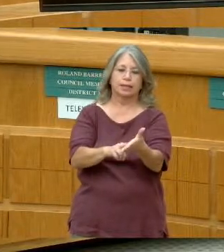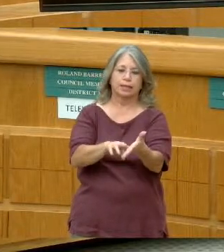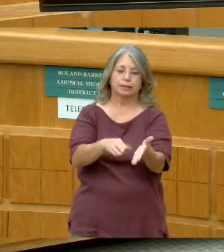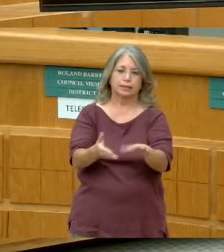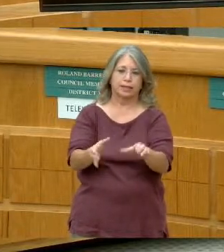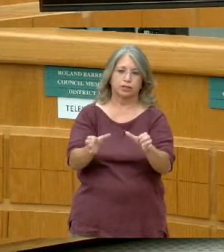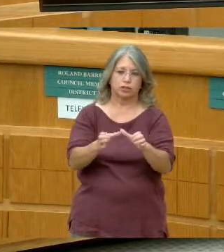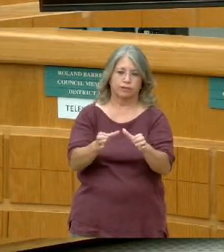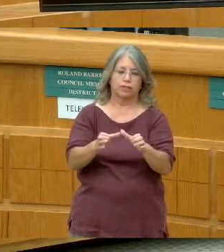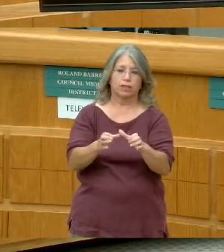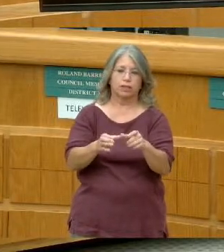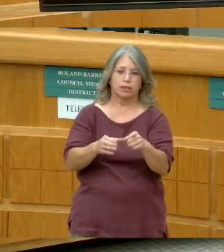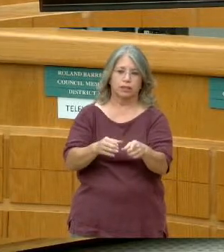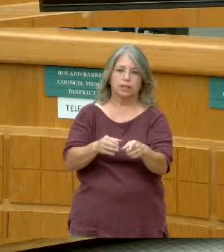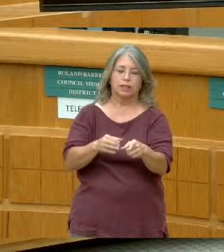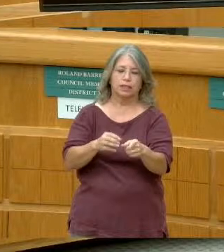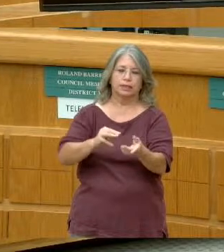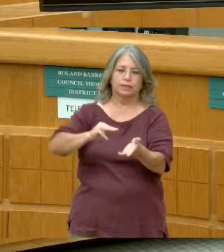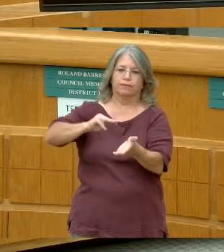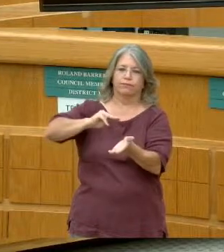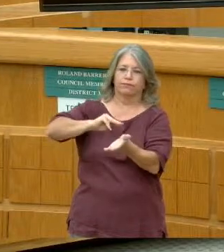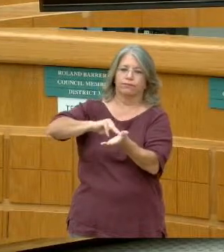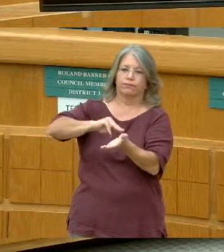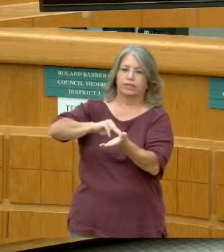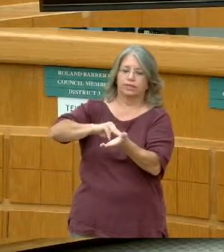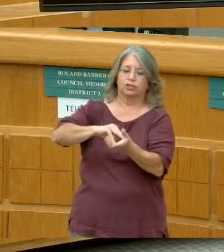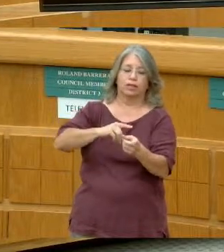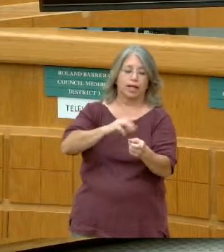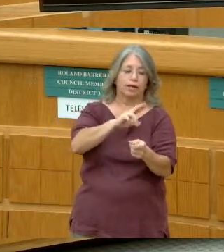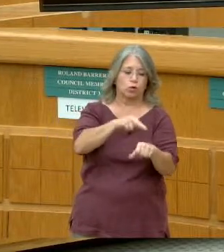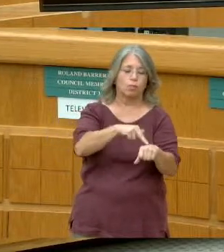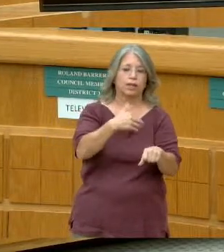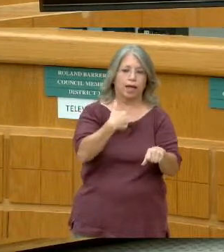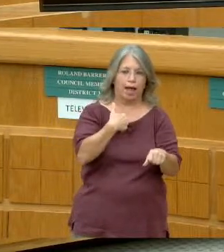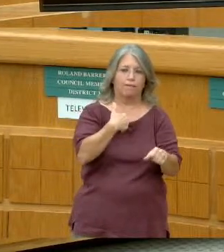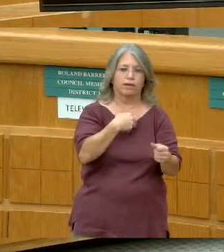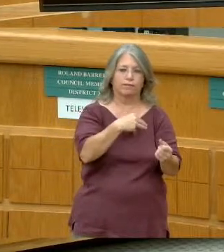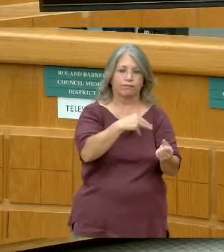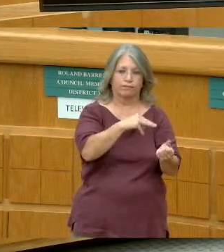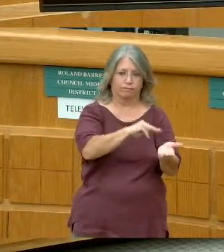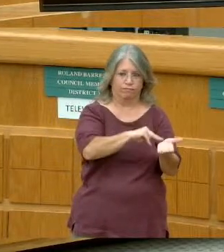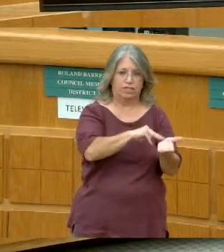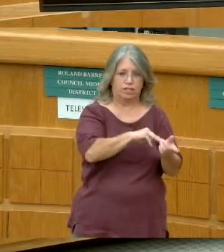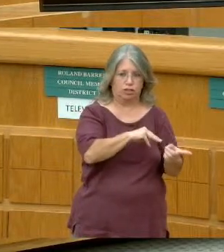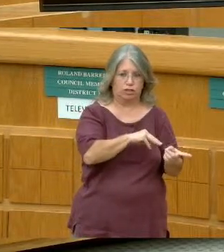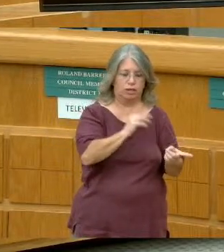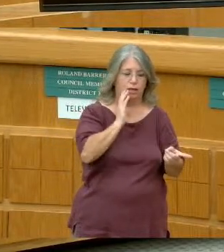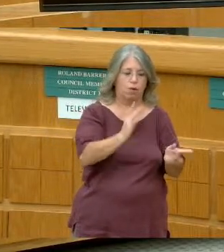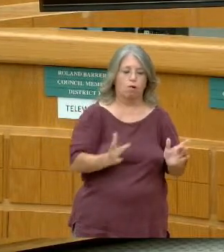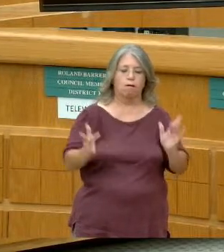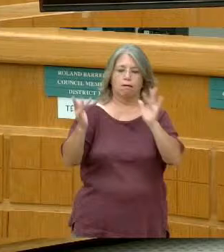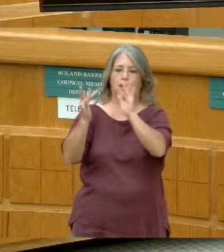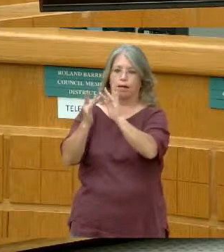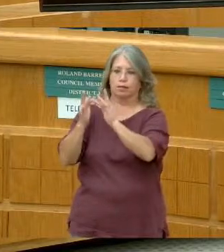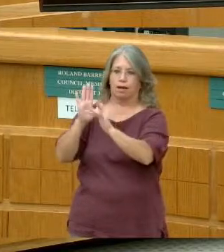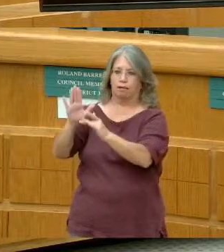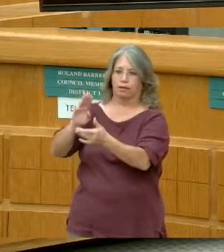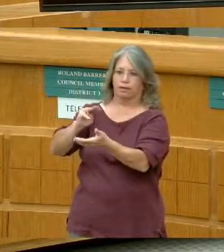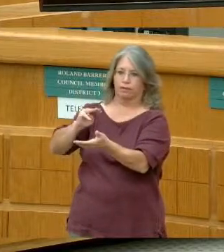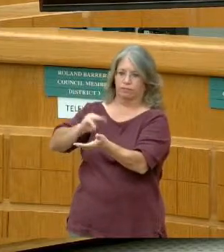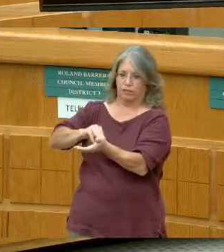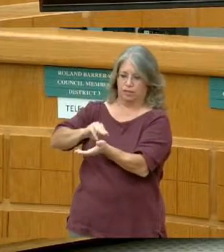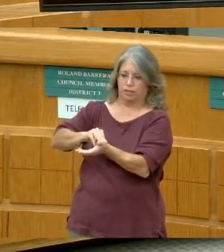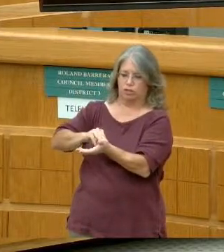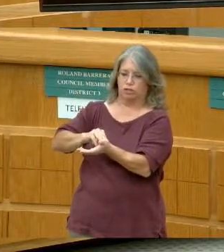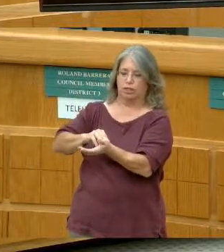home is actually the physician. So they normally have a physician. They would contact that physician, and then based on that history, they would sign that